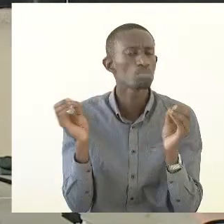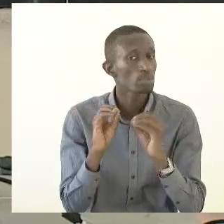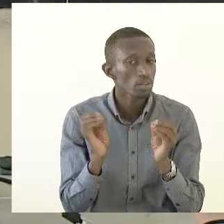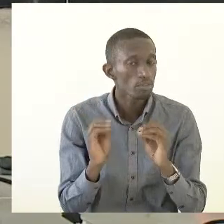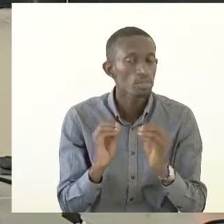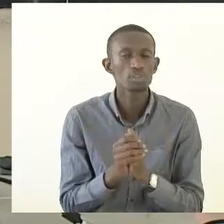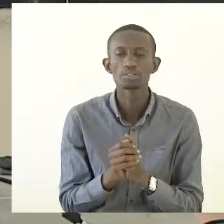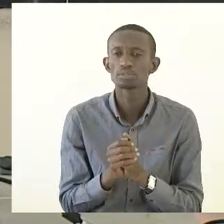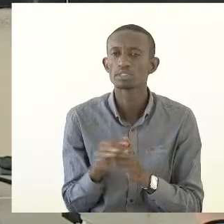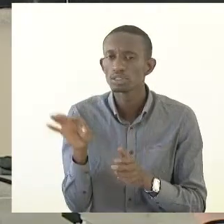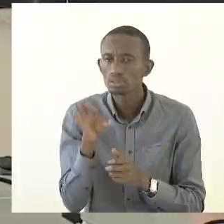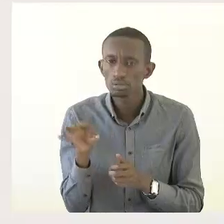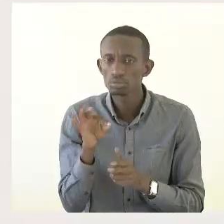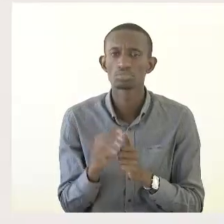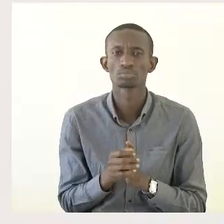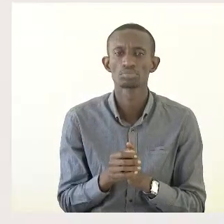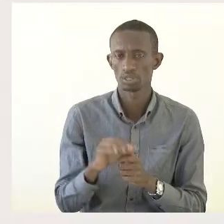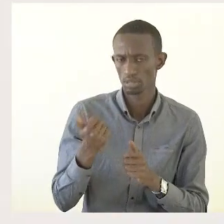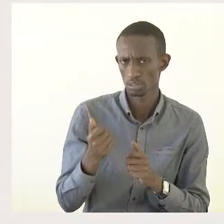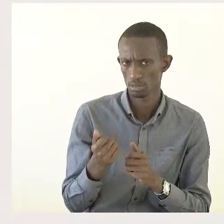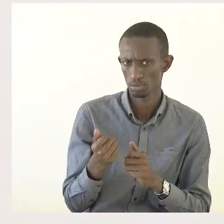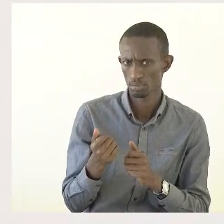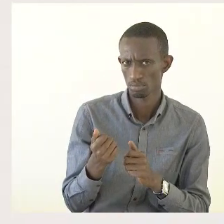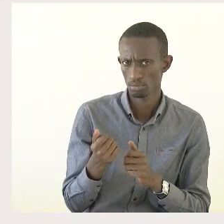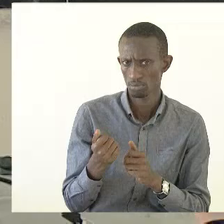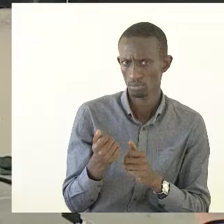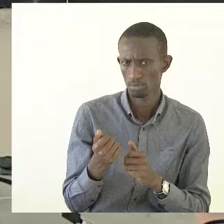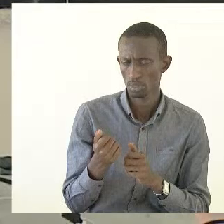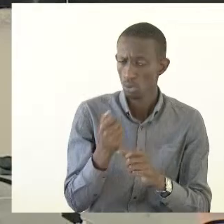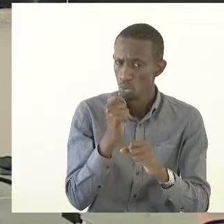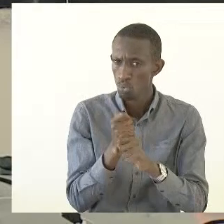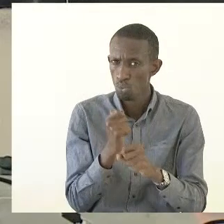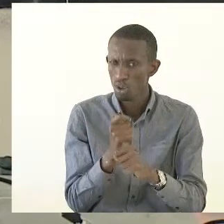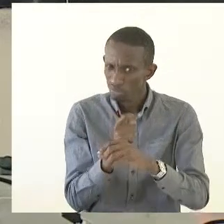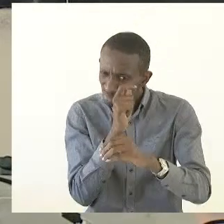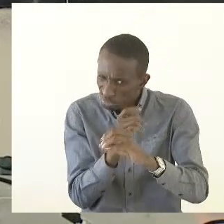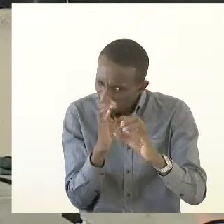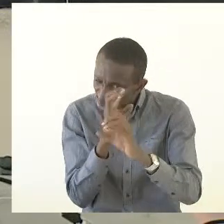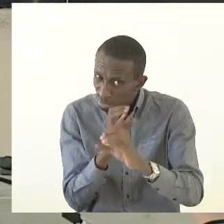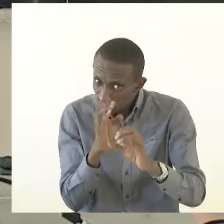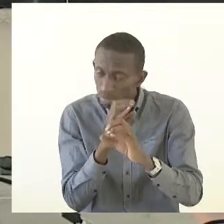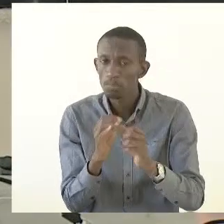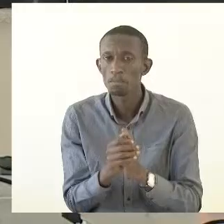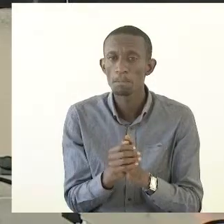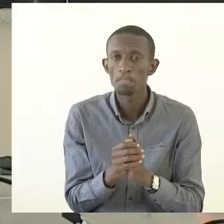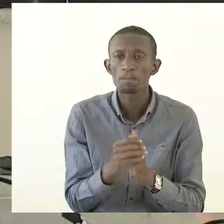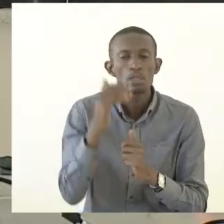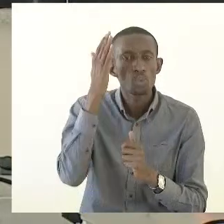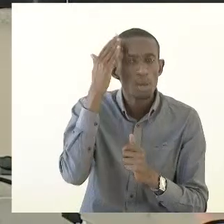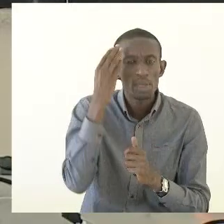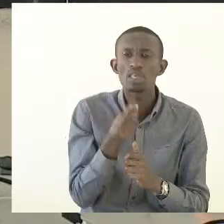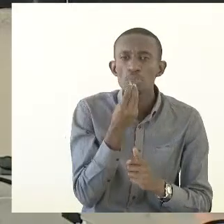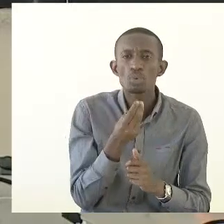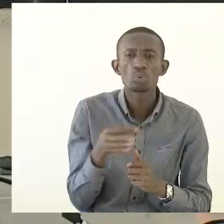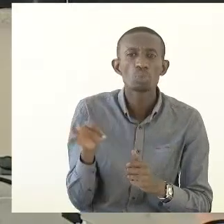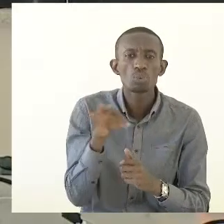also have to carry the test to identify the presence of non-reducing sugars as well as the protein in a